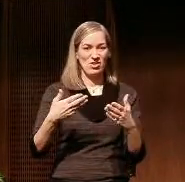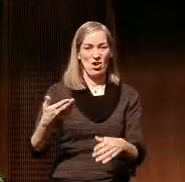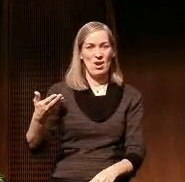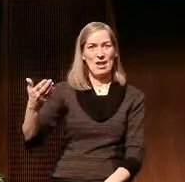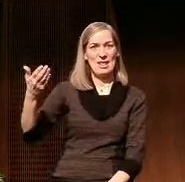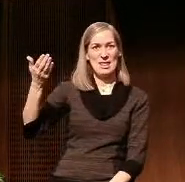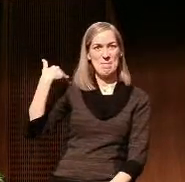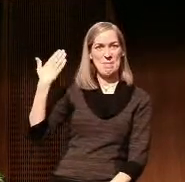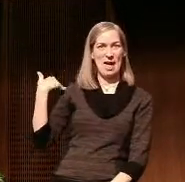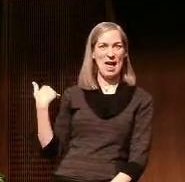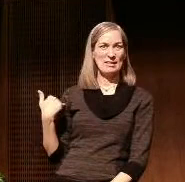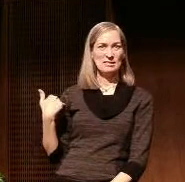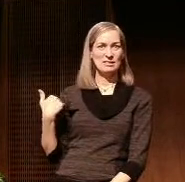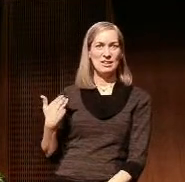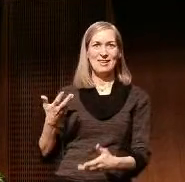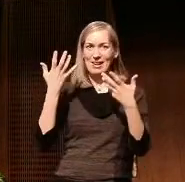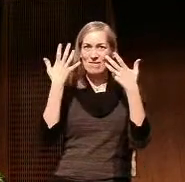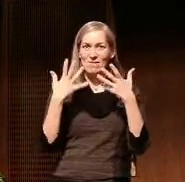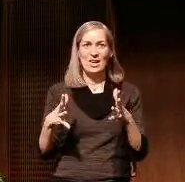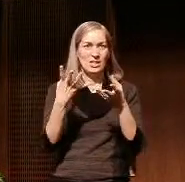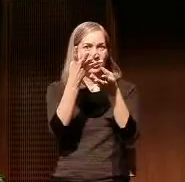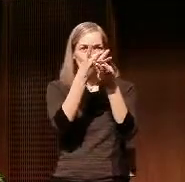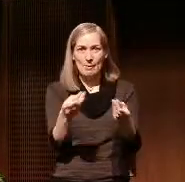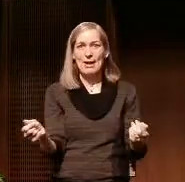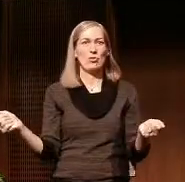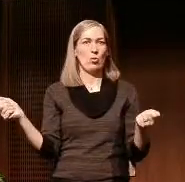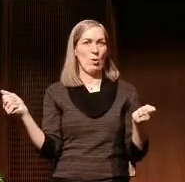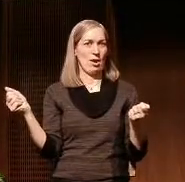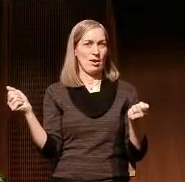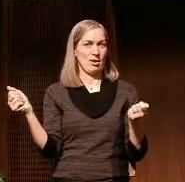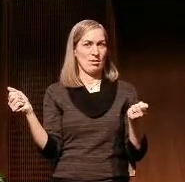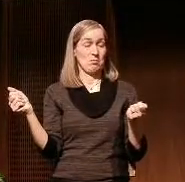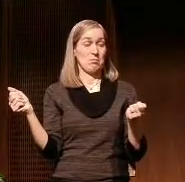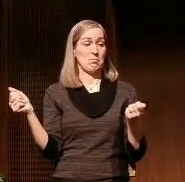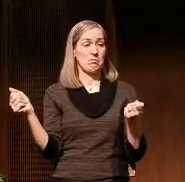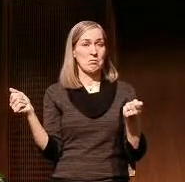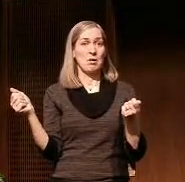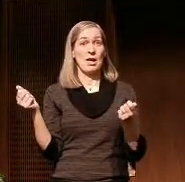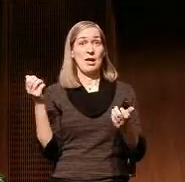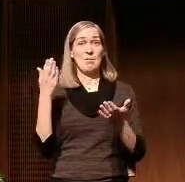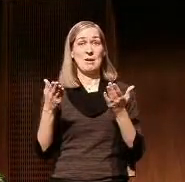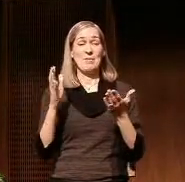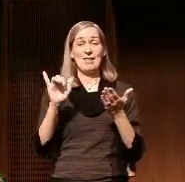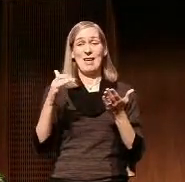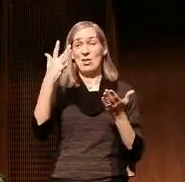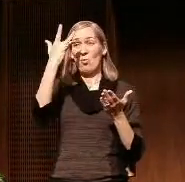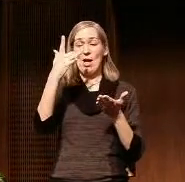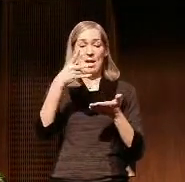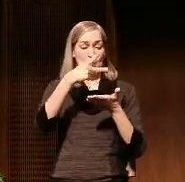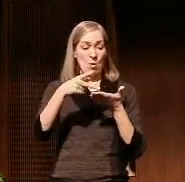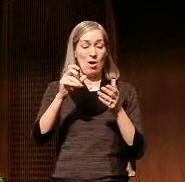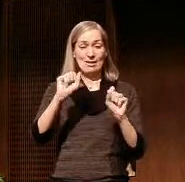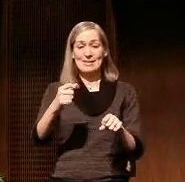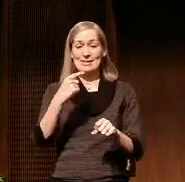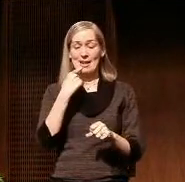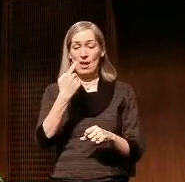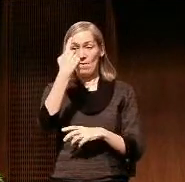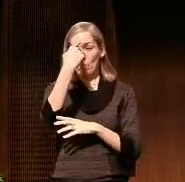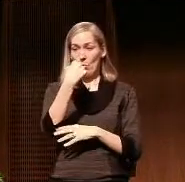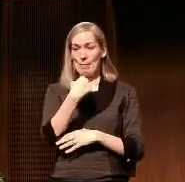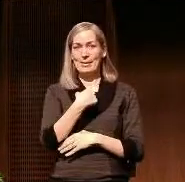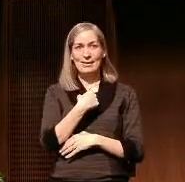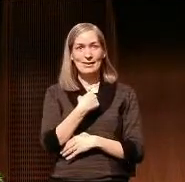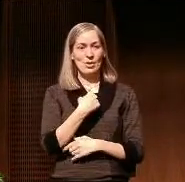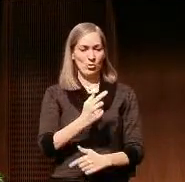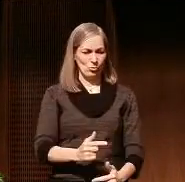have passed away. Maybe that's why Paul could say, for me